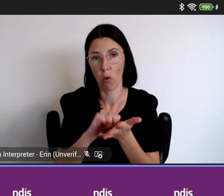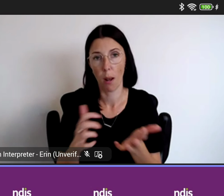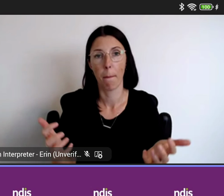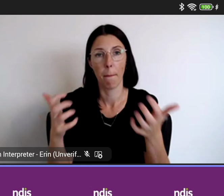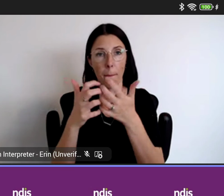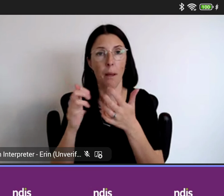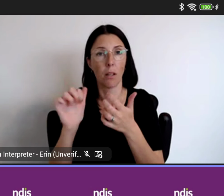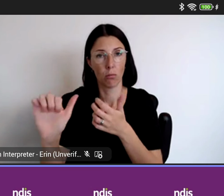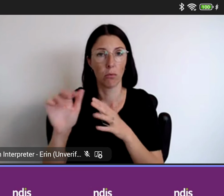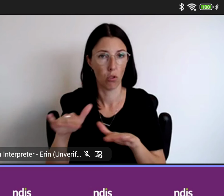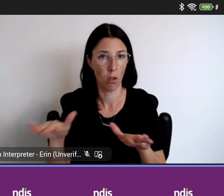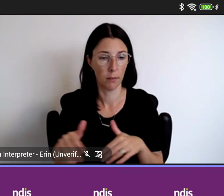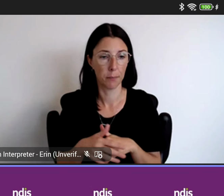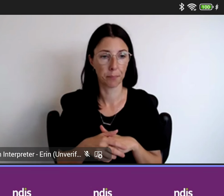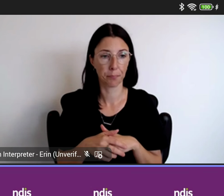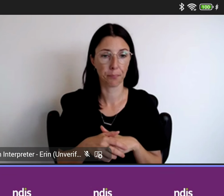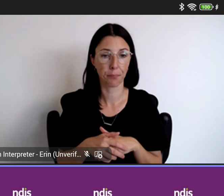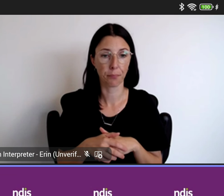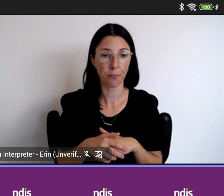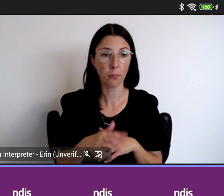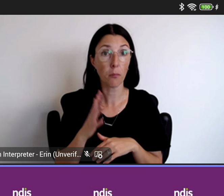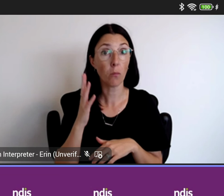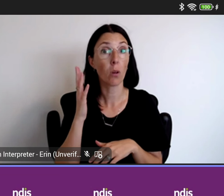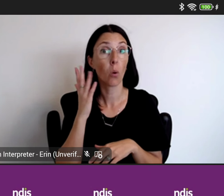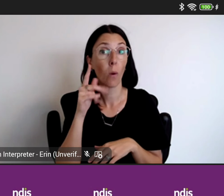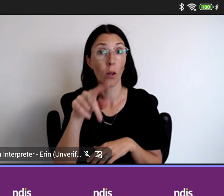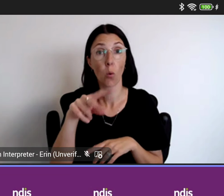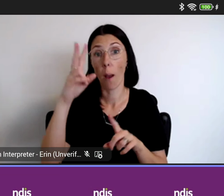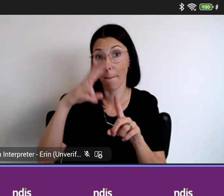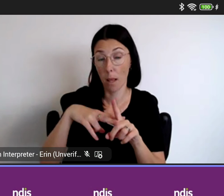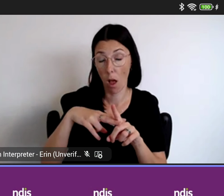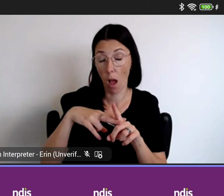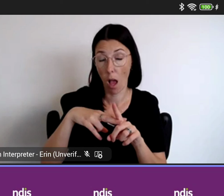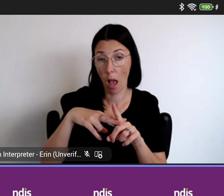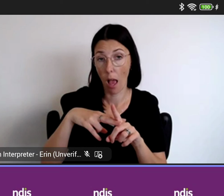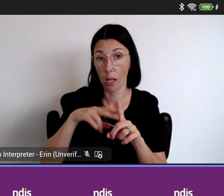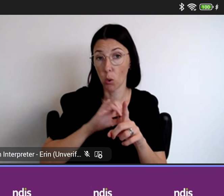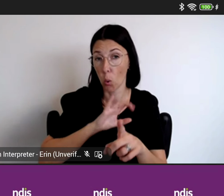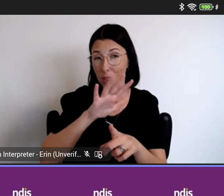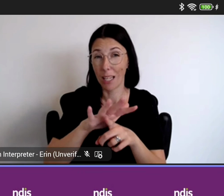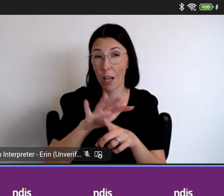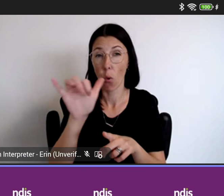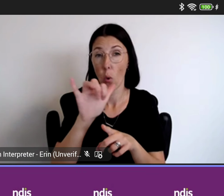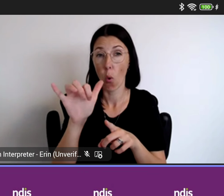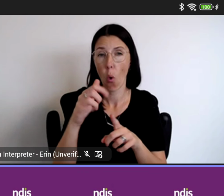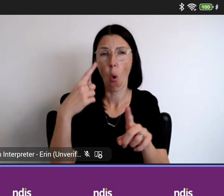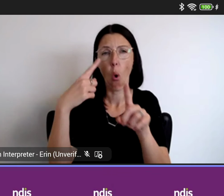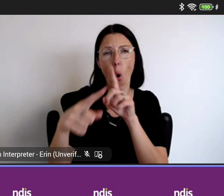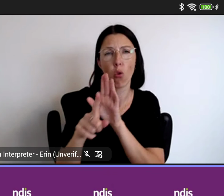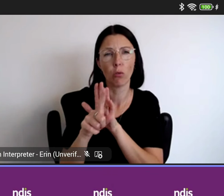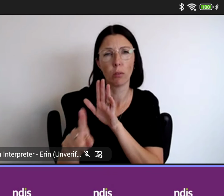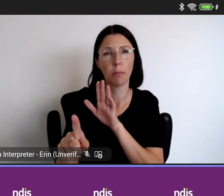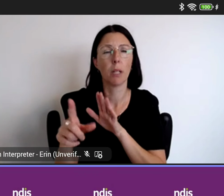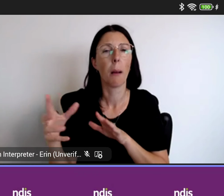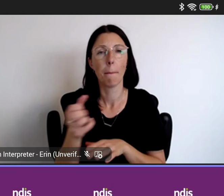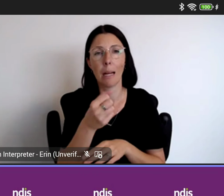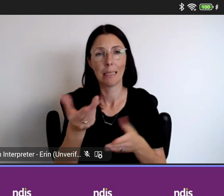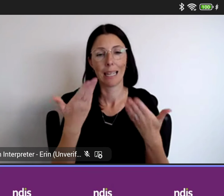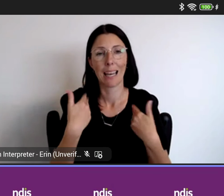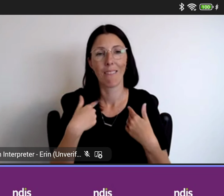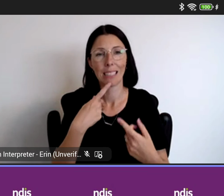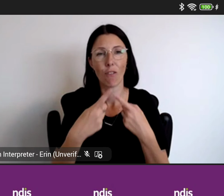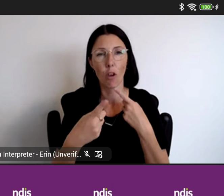When you apply, you or your authorised representative will need to give us information and any documents we